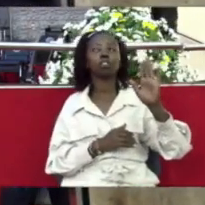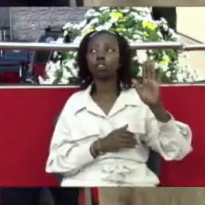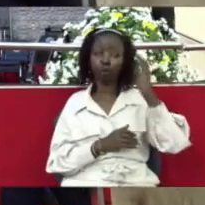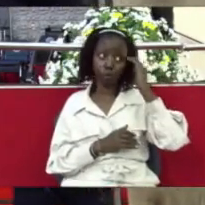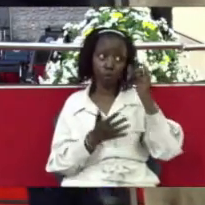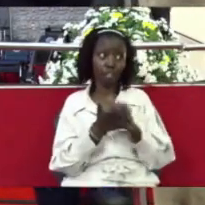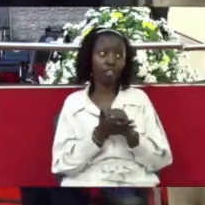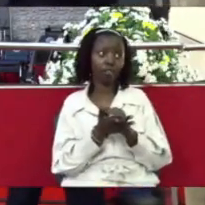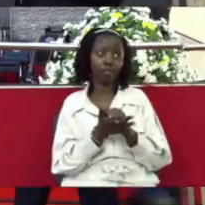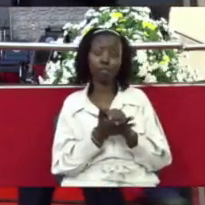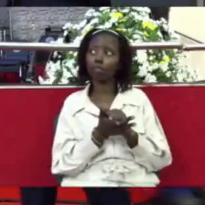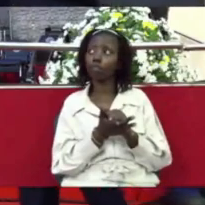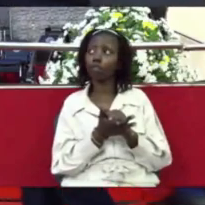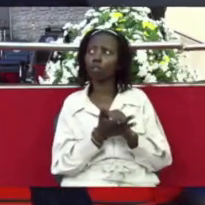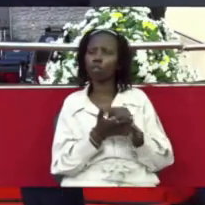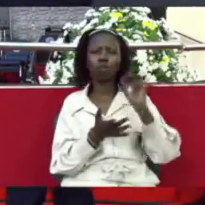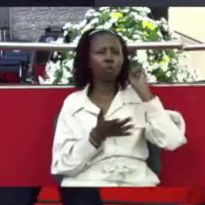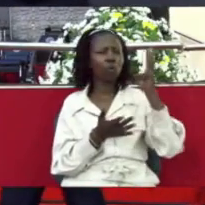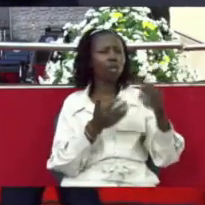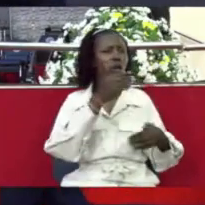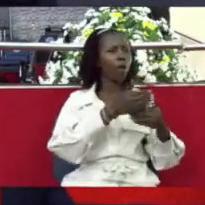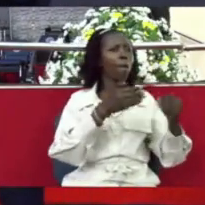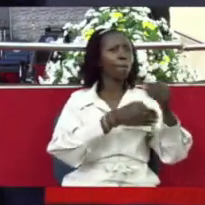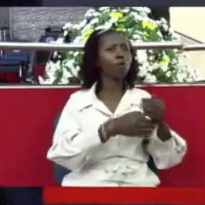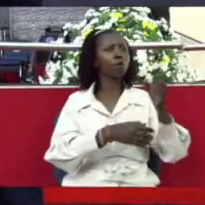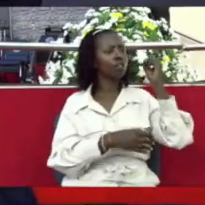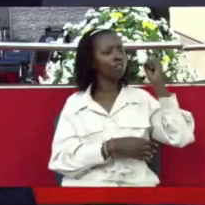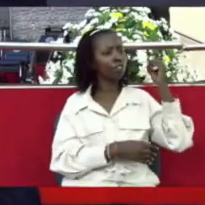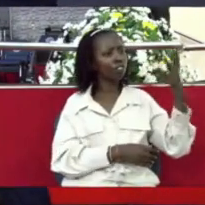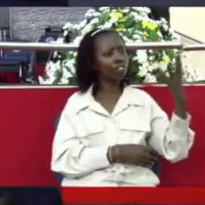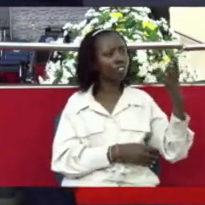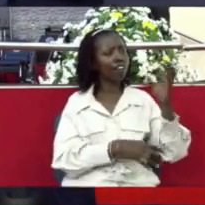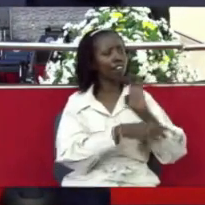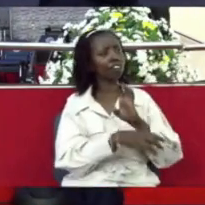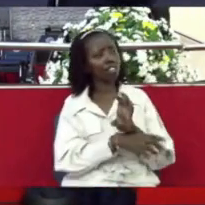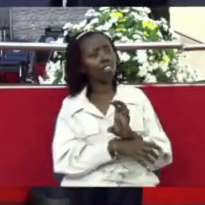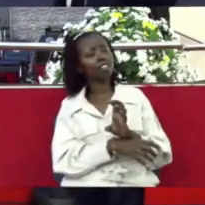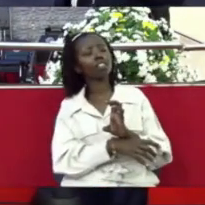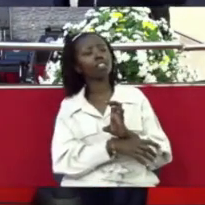You see, we're going to build five church houses, five churches out of this.